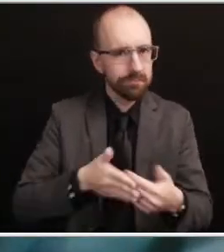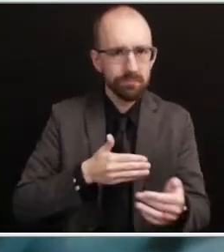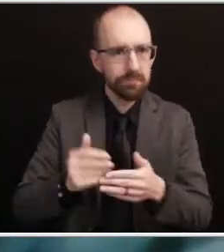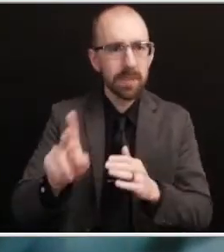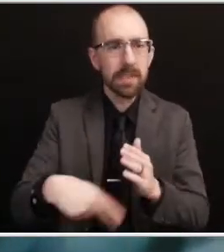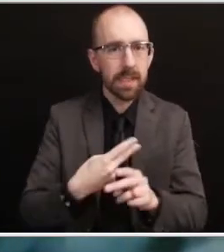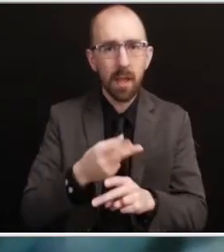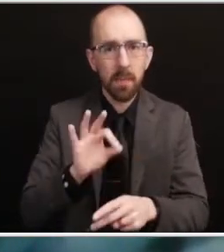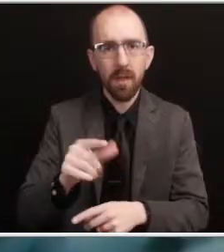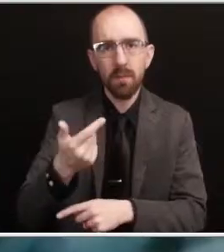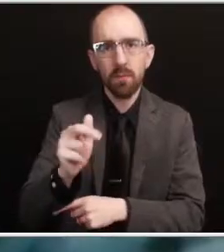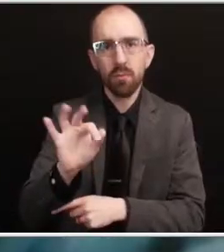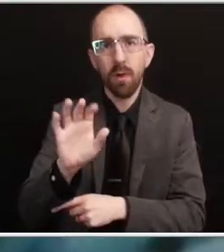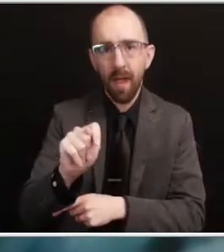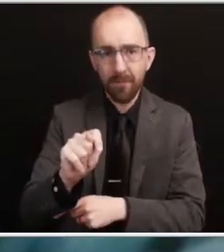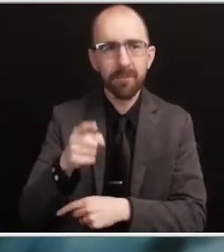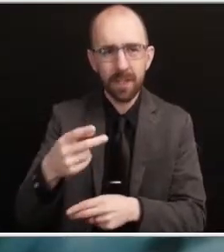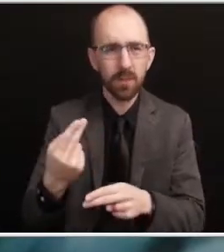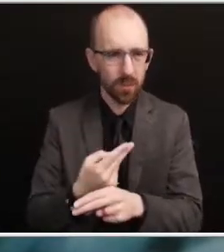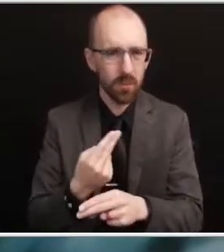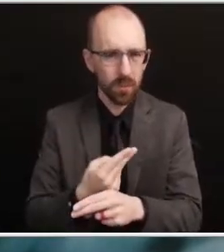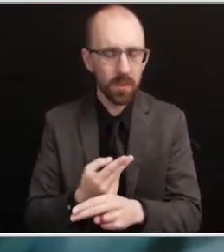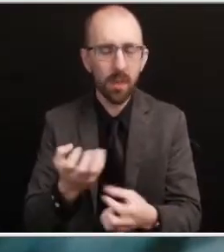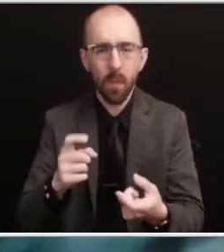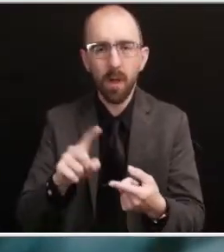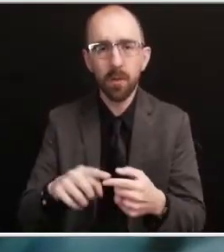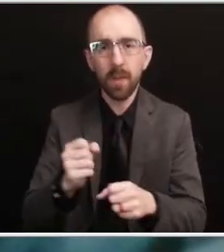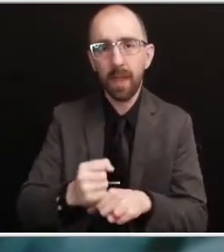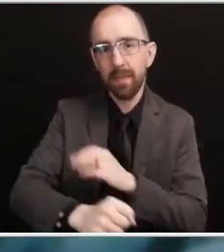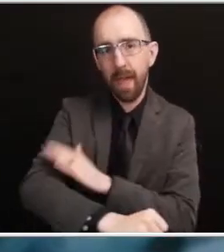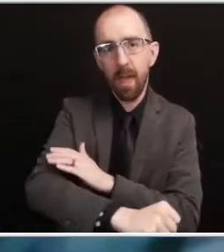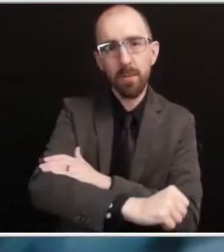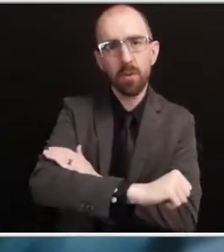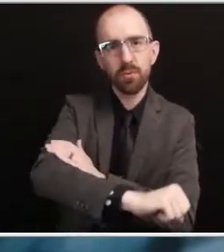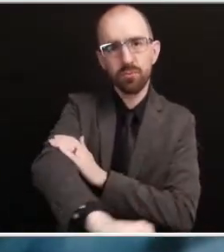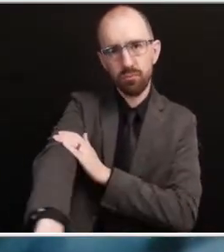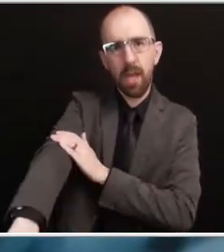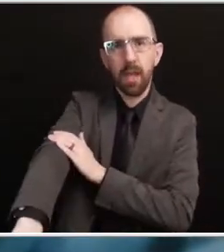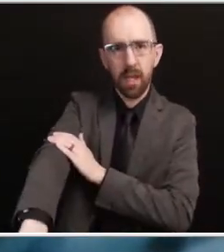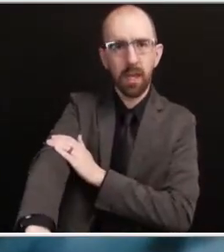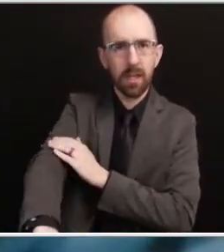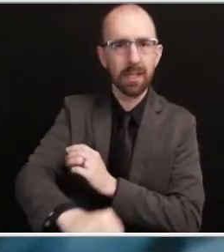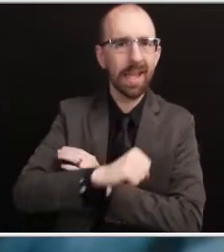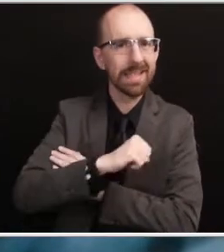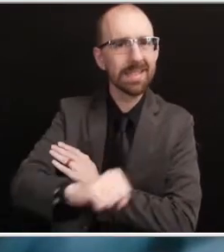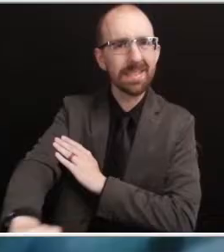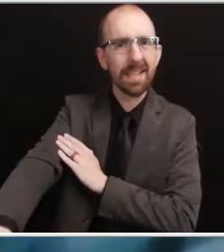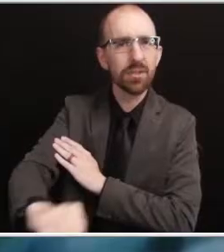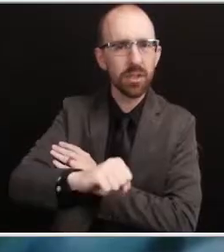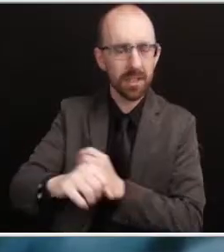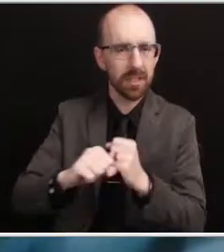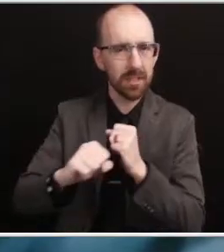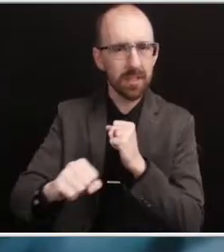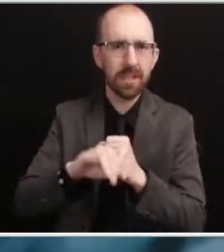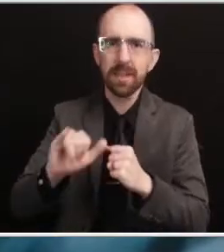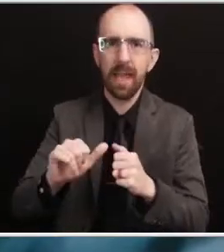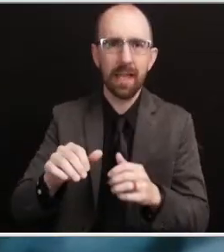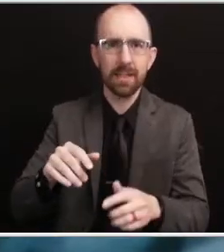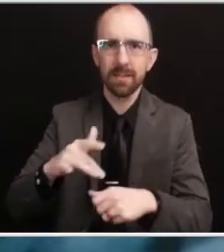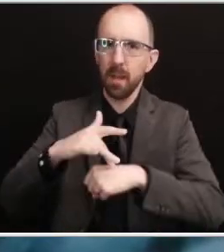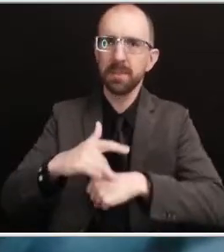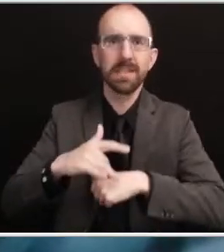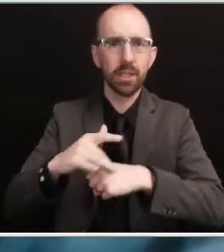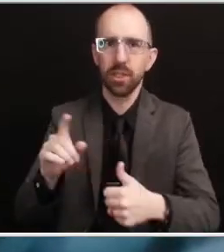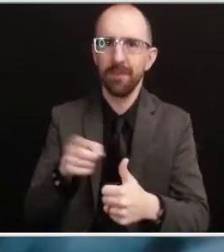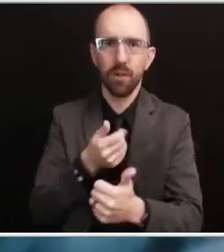graft that Dr. Key used. And then we want to get their elbow straight. So restoring elbow extension is our main obsession these first